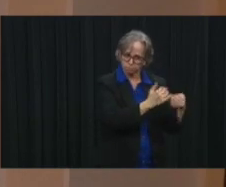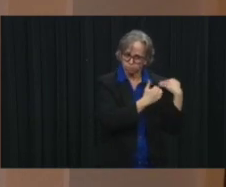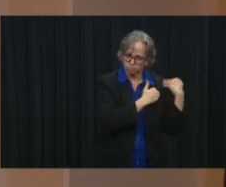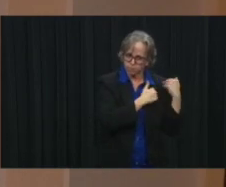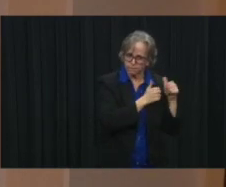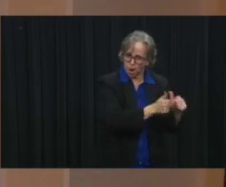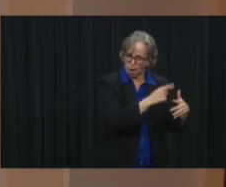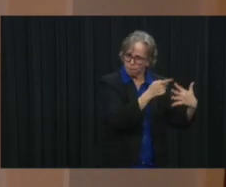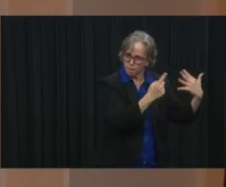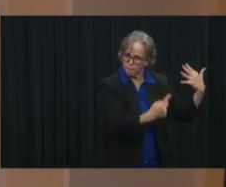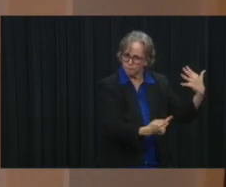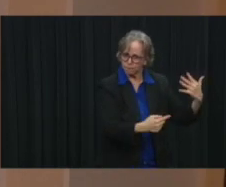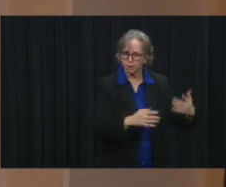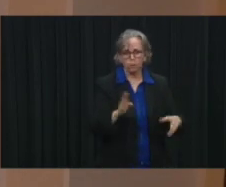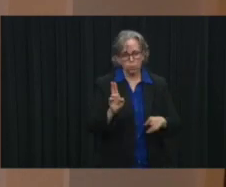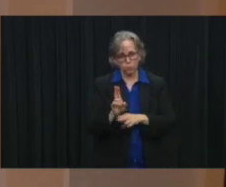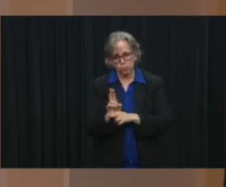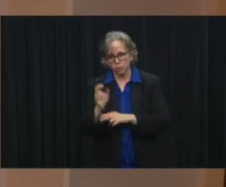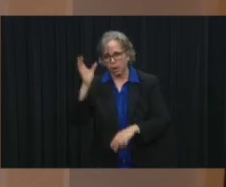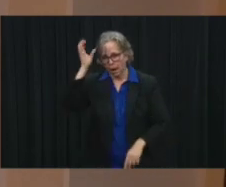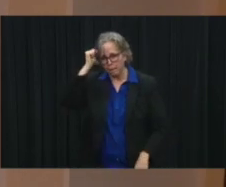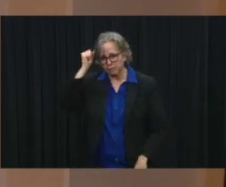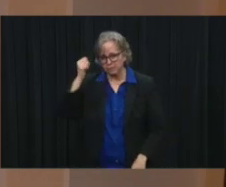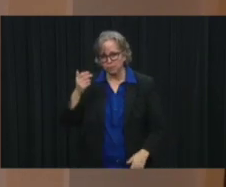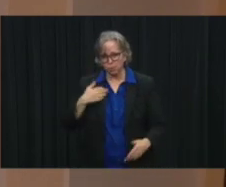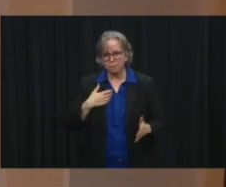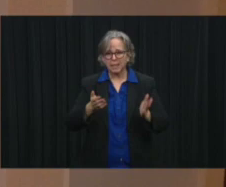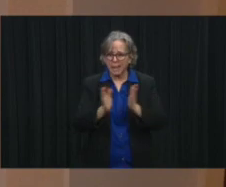We ask you to use common sense.